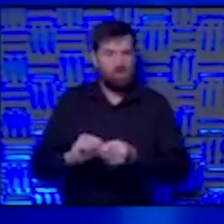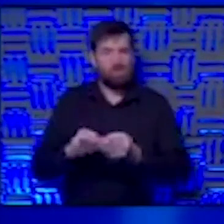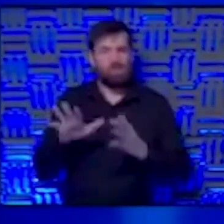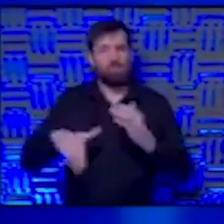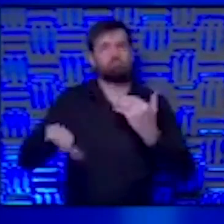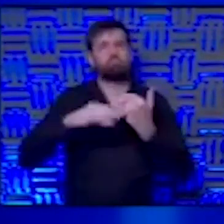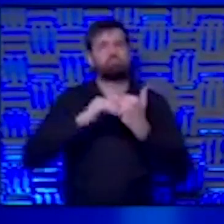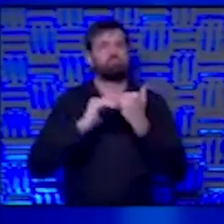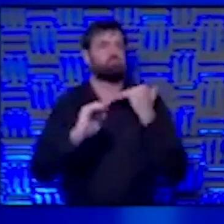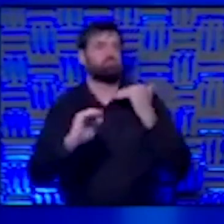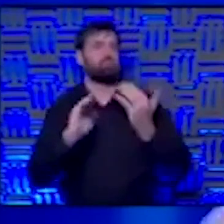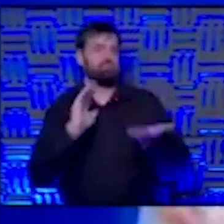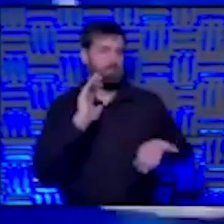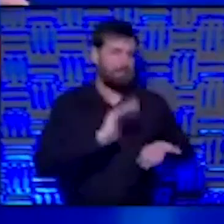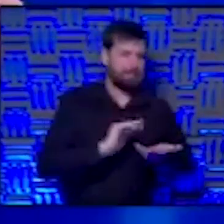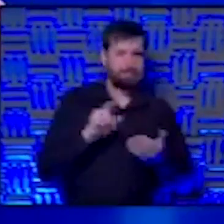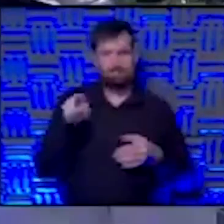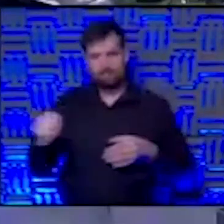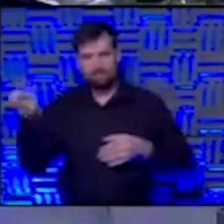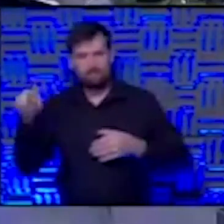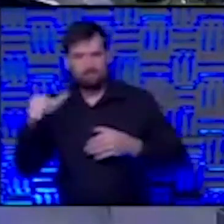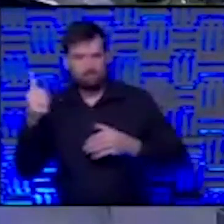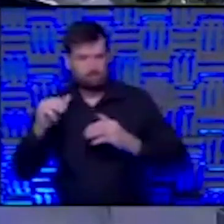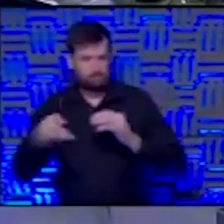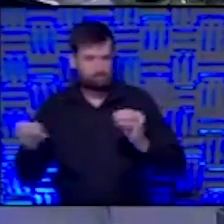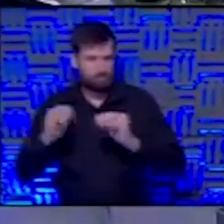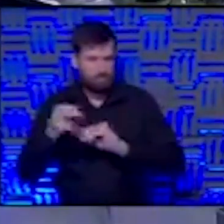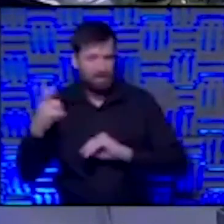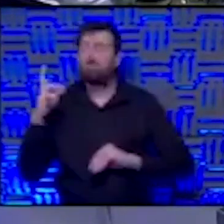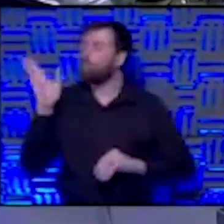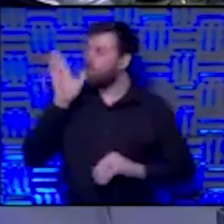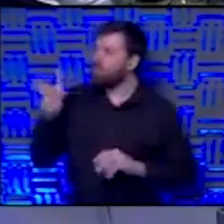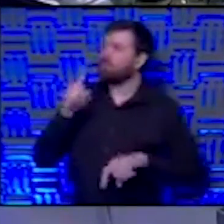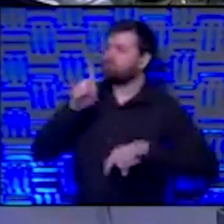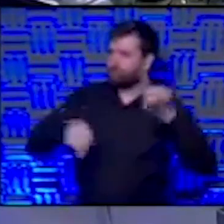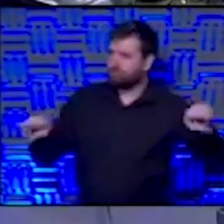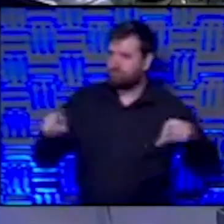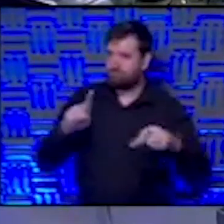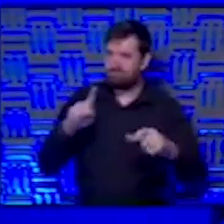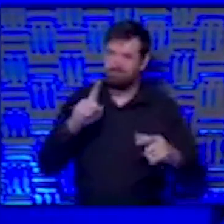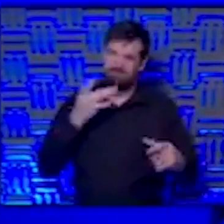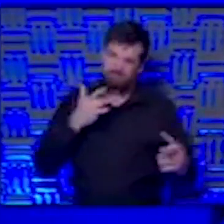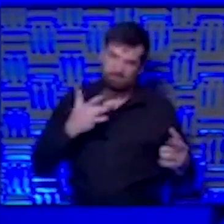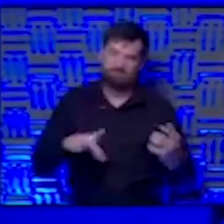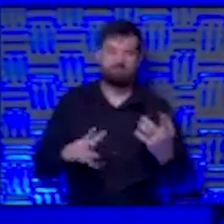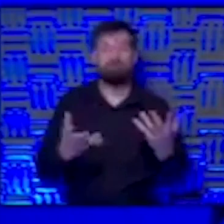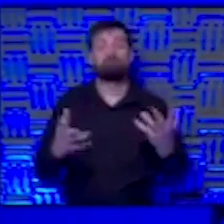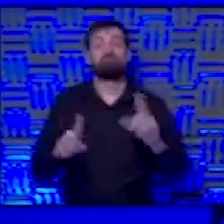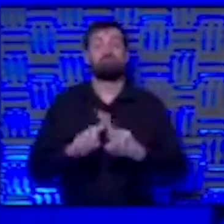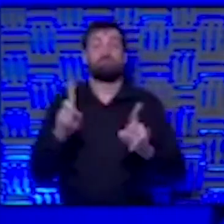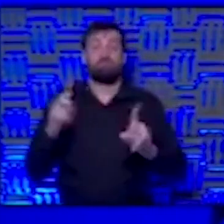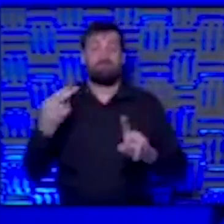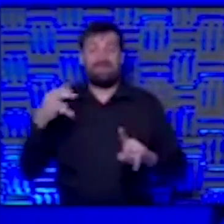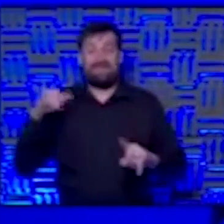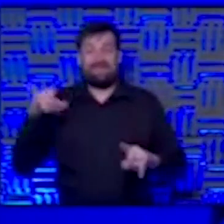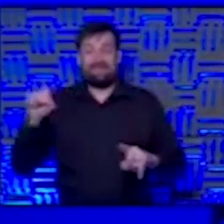stable. We were a little lower, at least a little higher. So I think there will be variations, unfortunately, but lower is much better. And then in